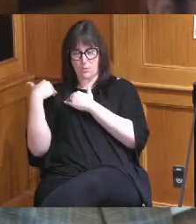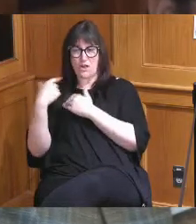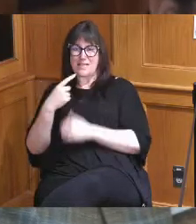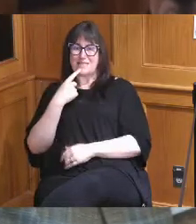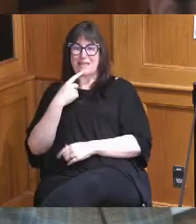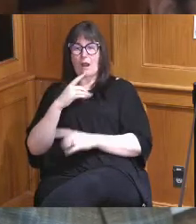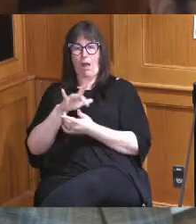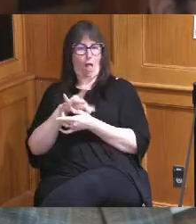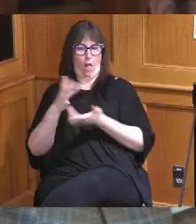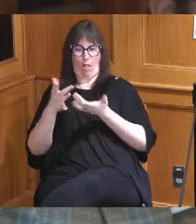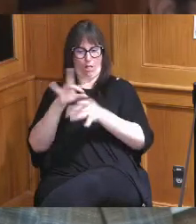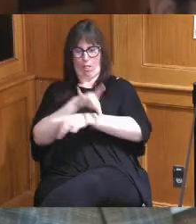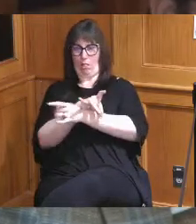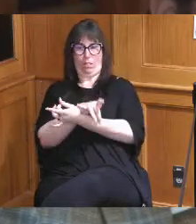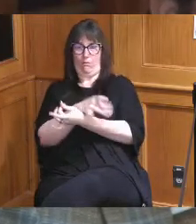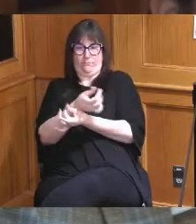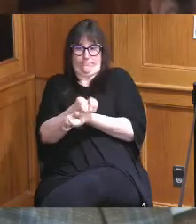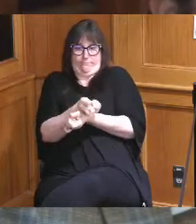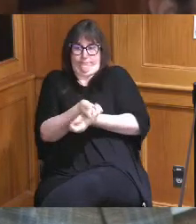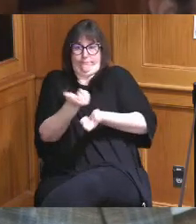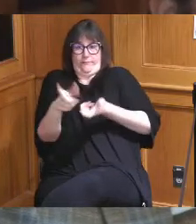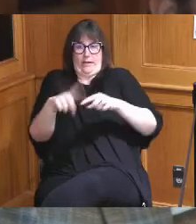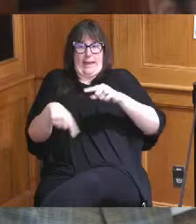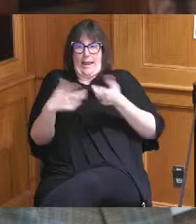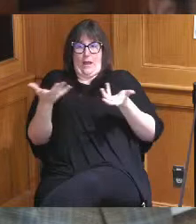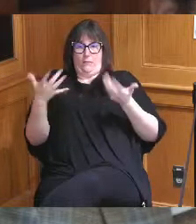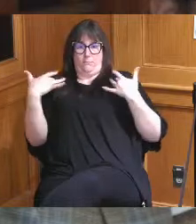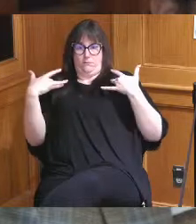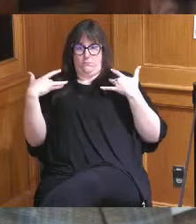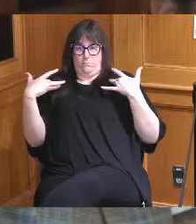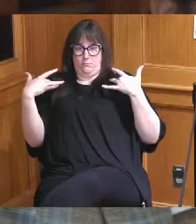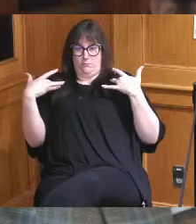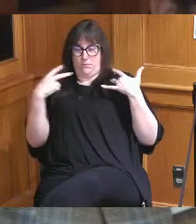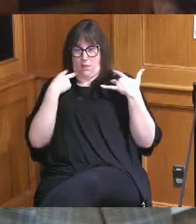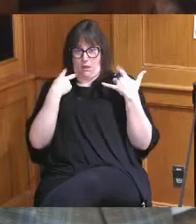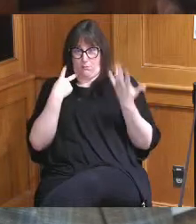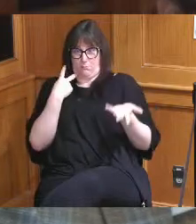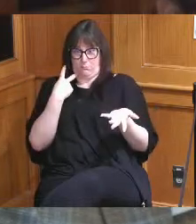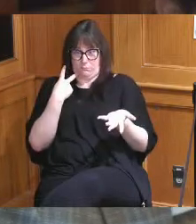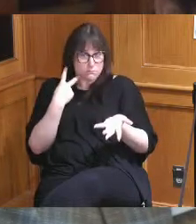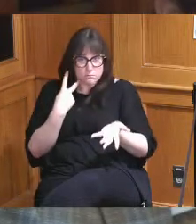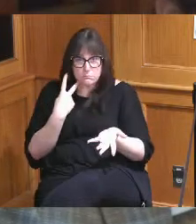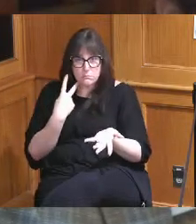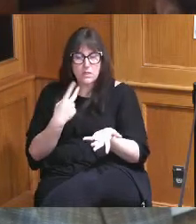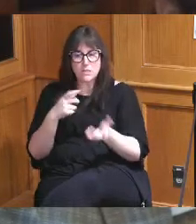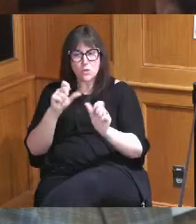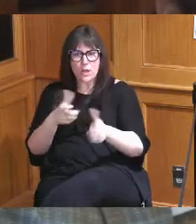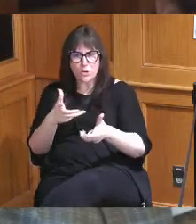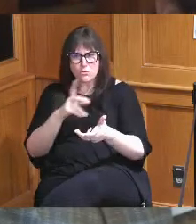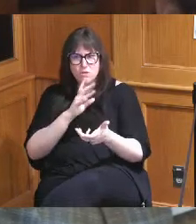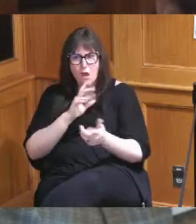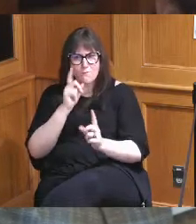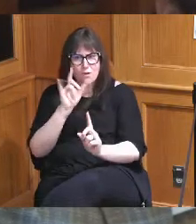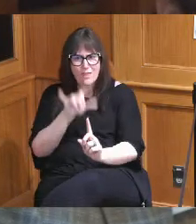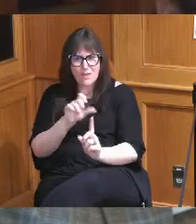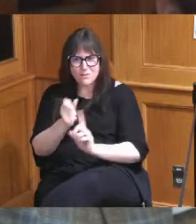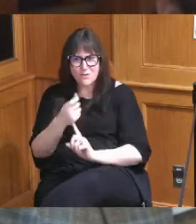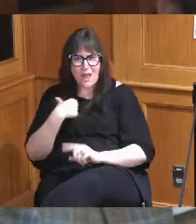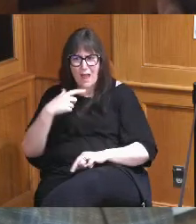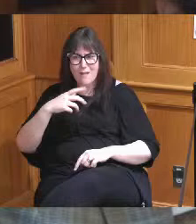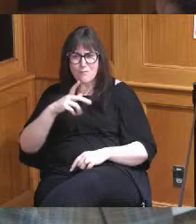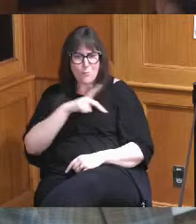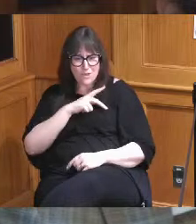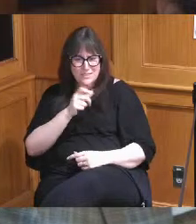tied. He couldn't do anything. So can you maybe talk to that? Because I have not personally seen anybody. Now